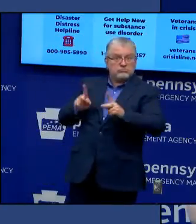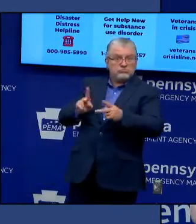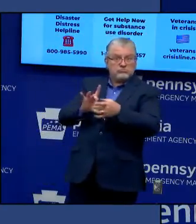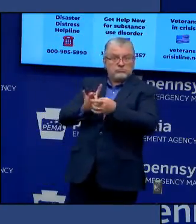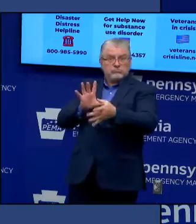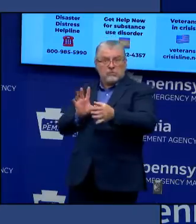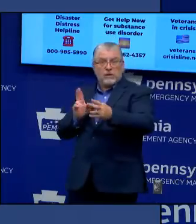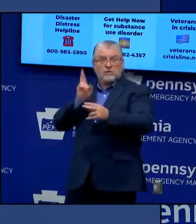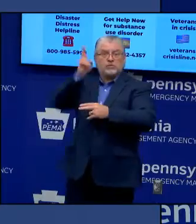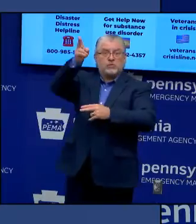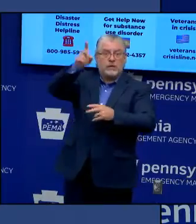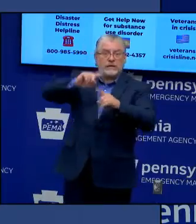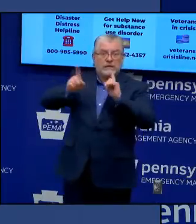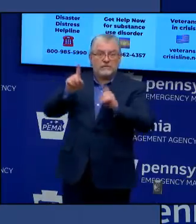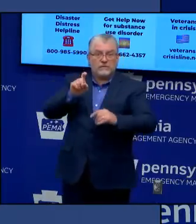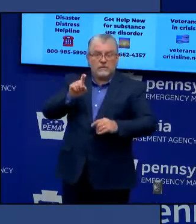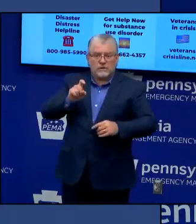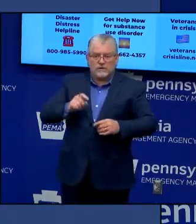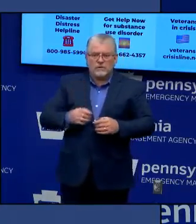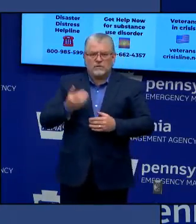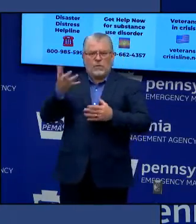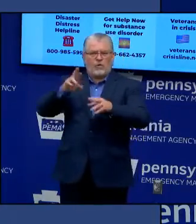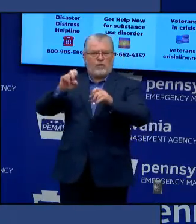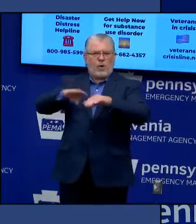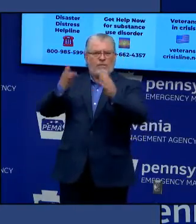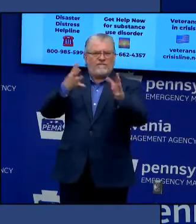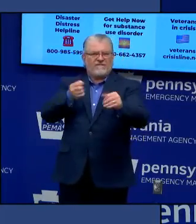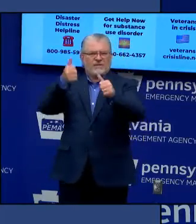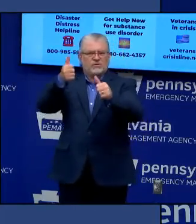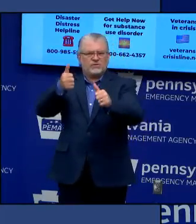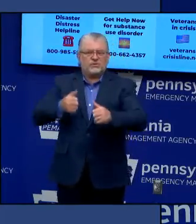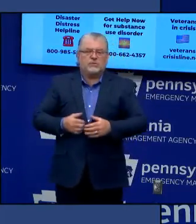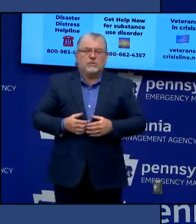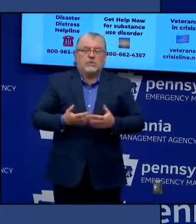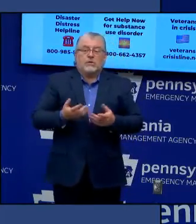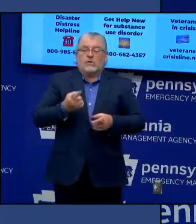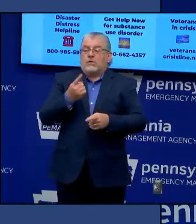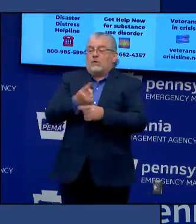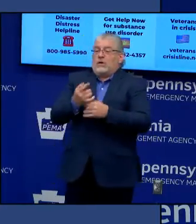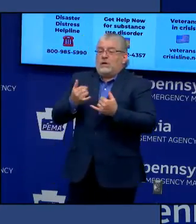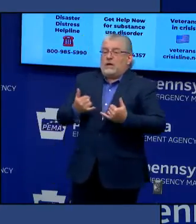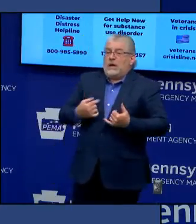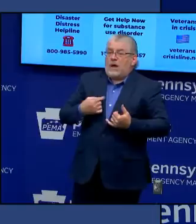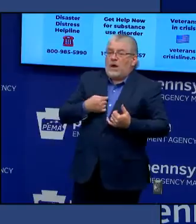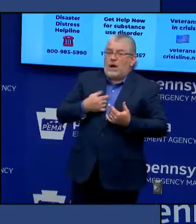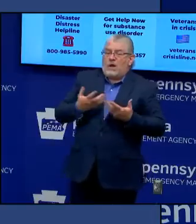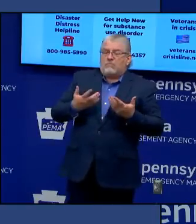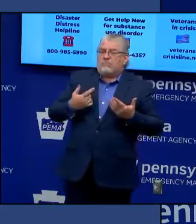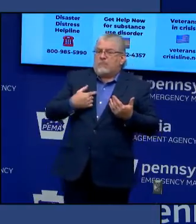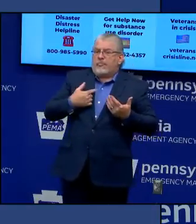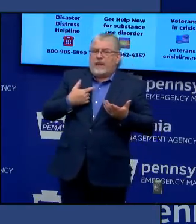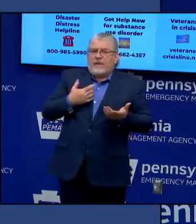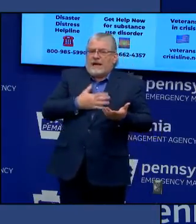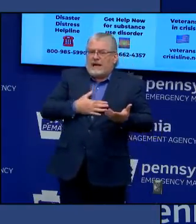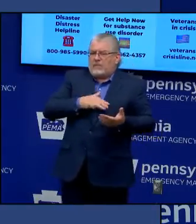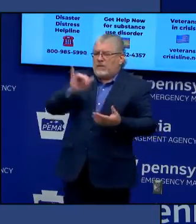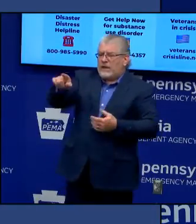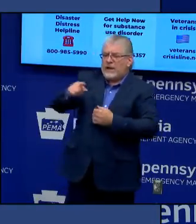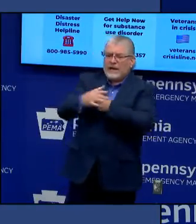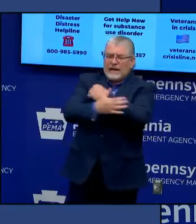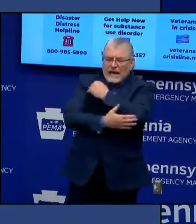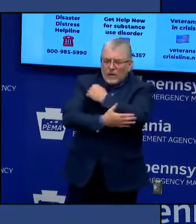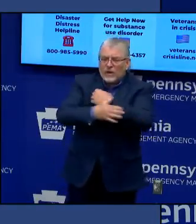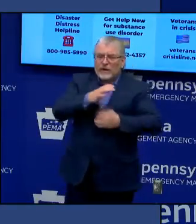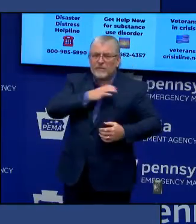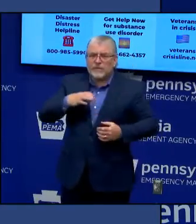at that information right now. We're always pleased to get correspondence from county commissioners and from the legislature about